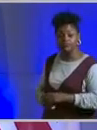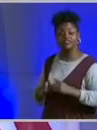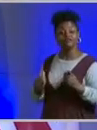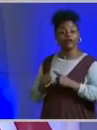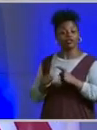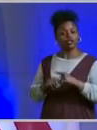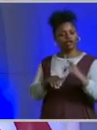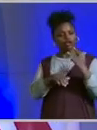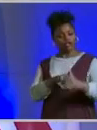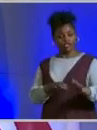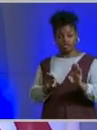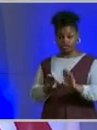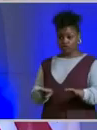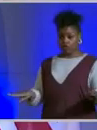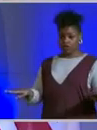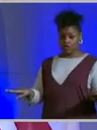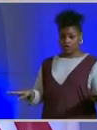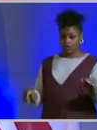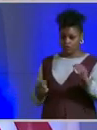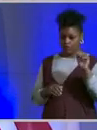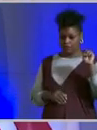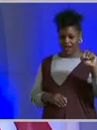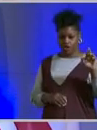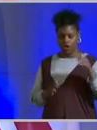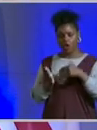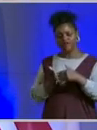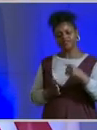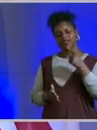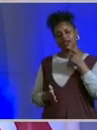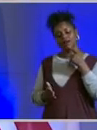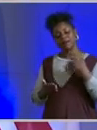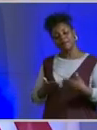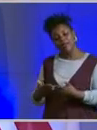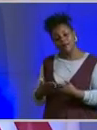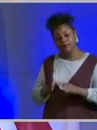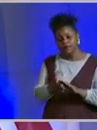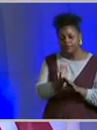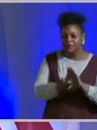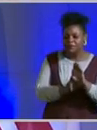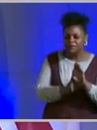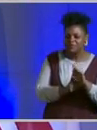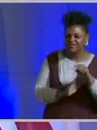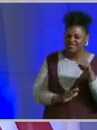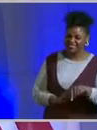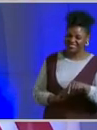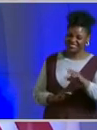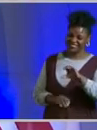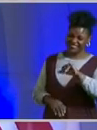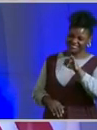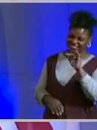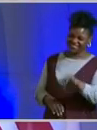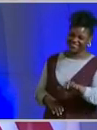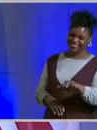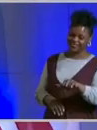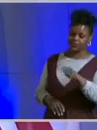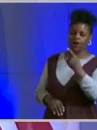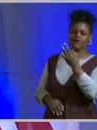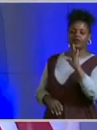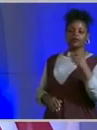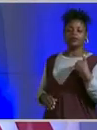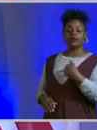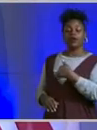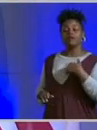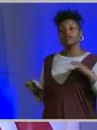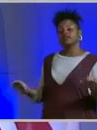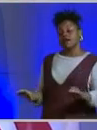front, as the mayor often likes to say, we are going through a baby boom as a city, and so one of the big things we have done is